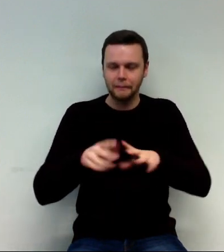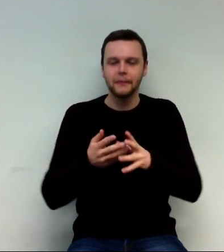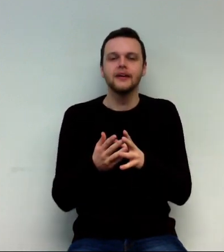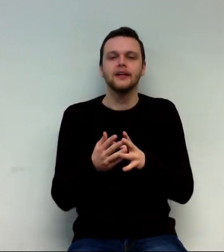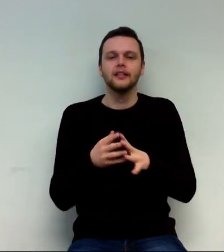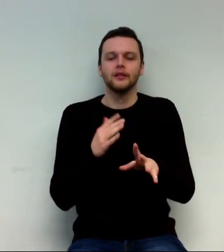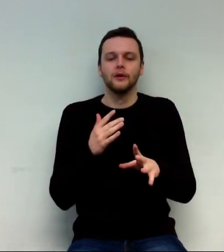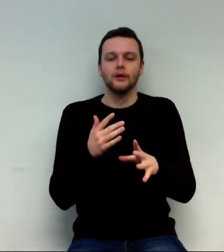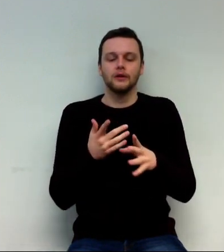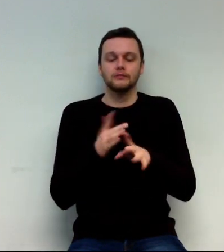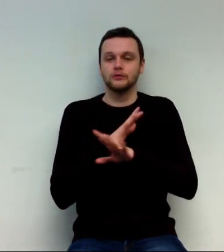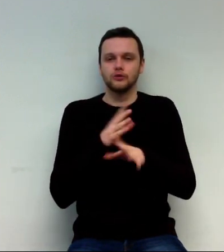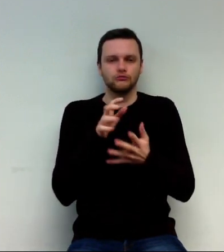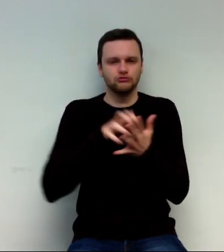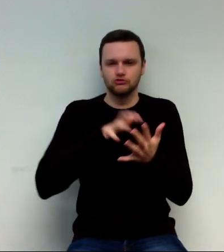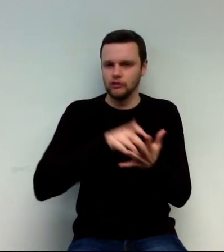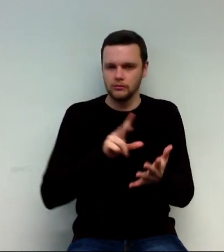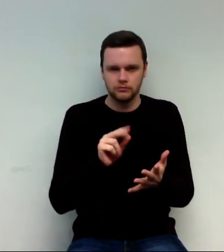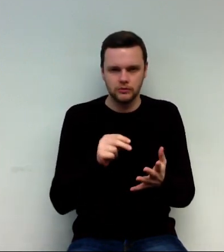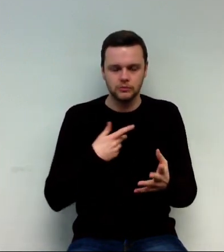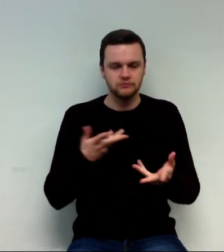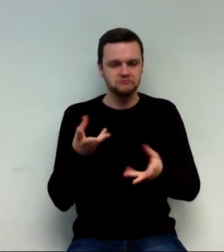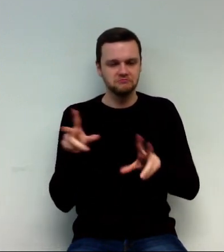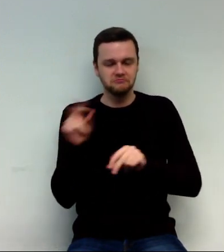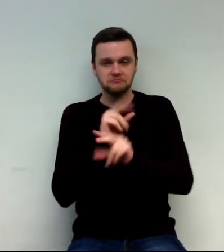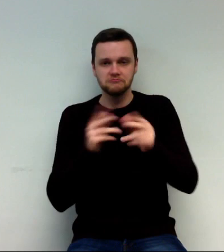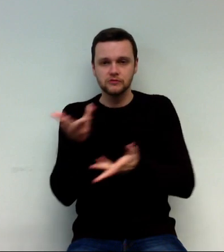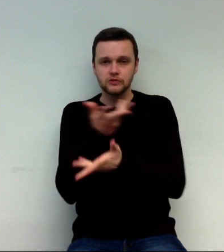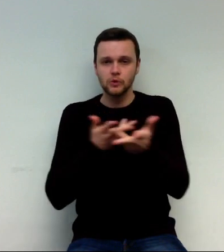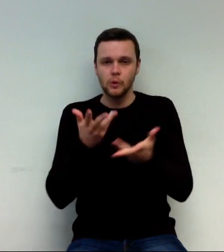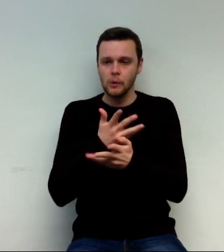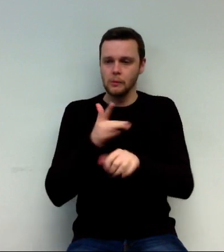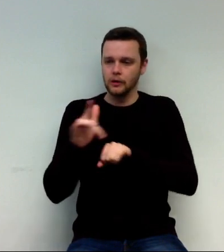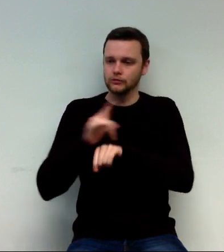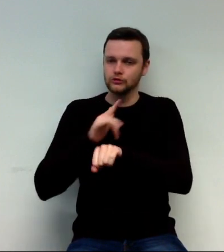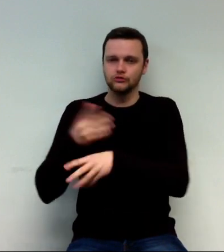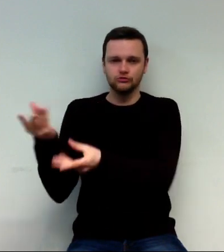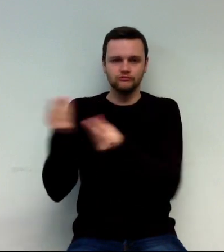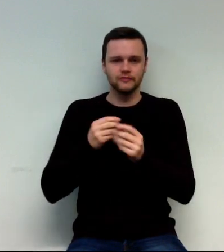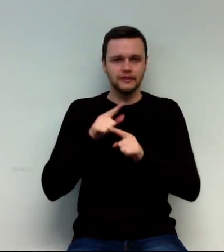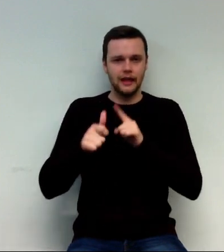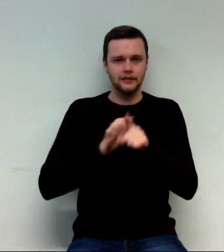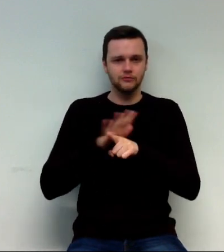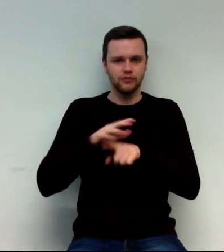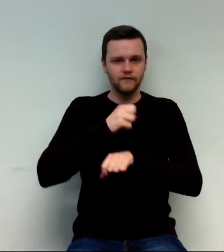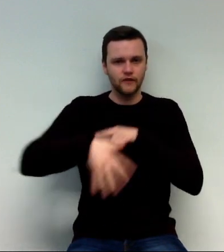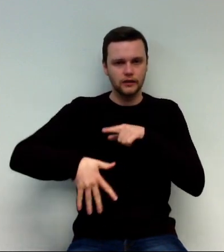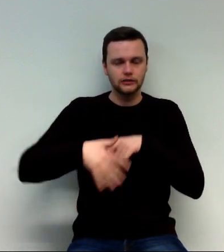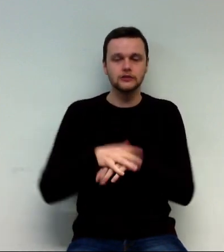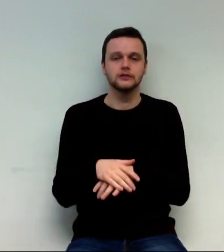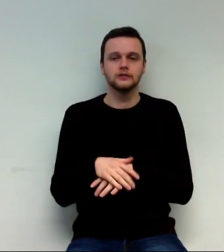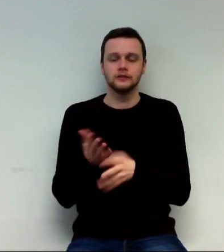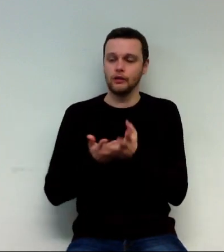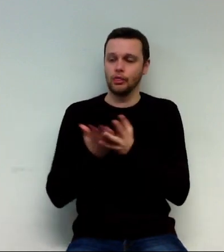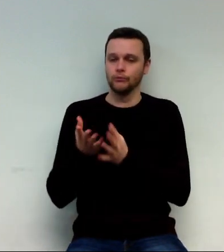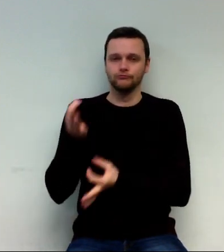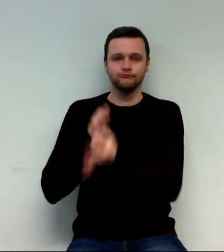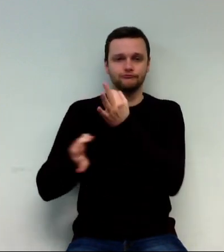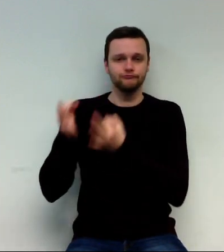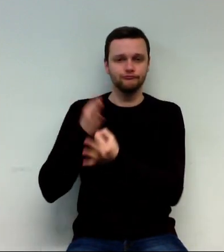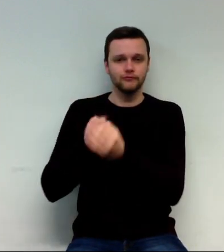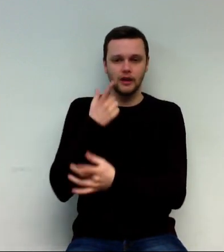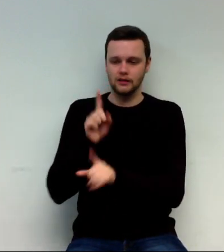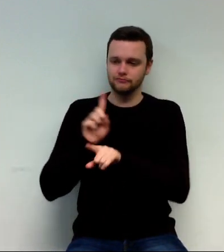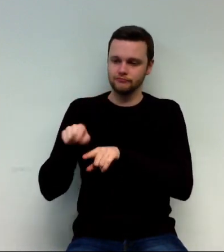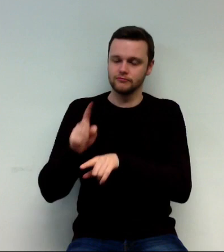interactive and unscripted podcasts where we cover different aspects of bringing a show to the Fringe, and then we answer any questions you may have as we go. So they're a